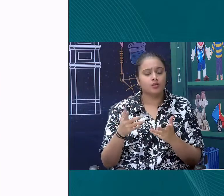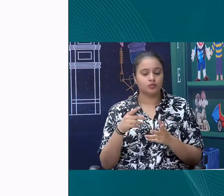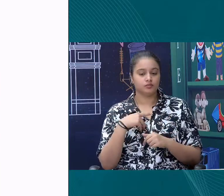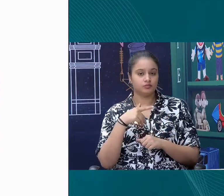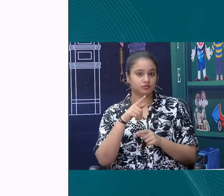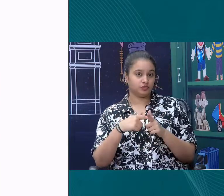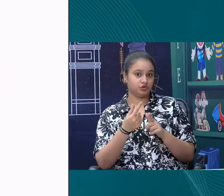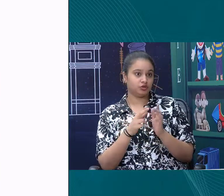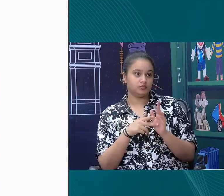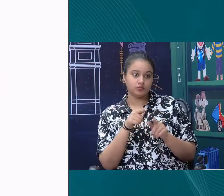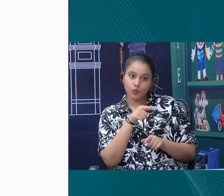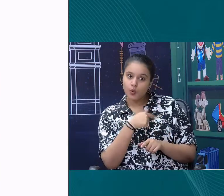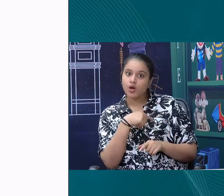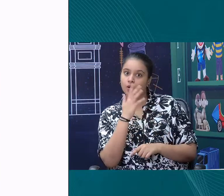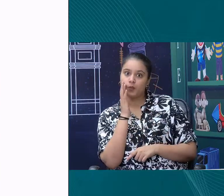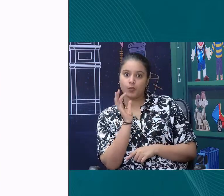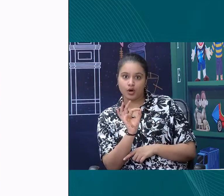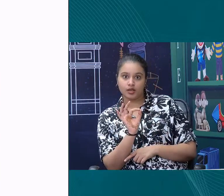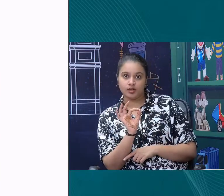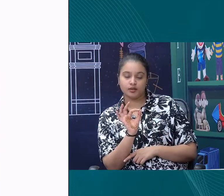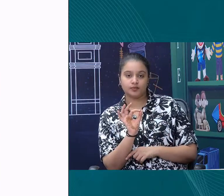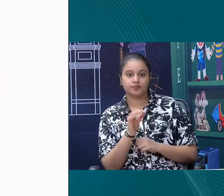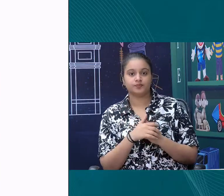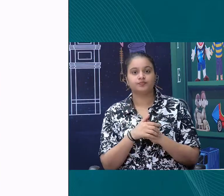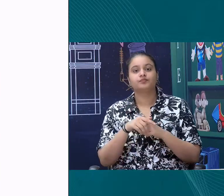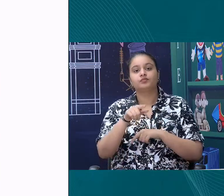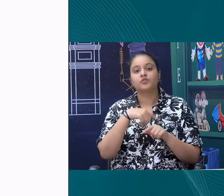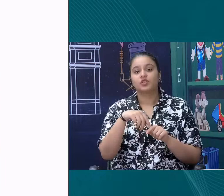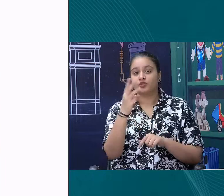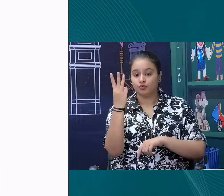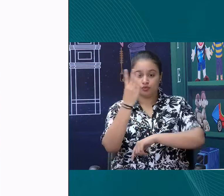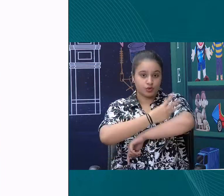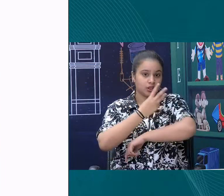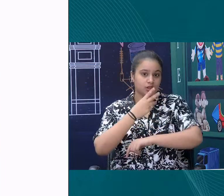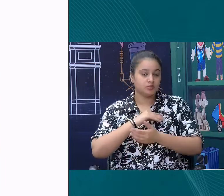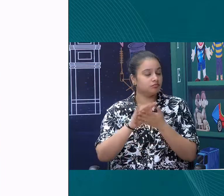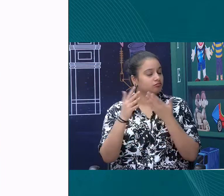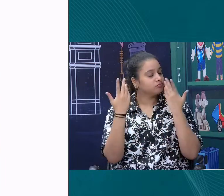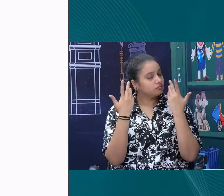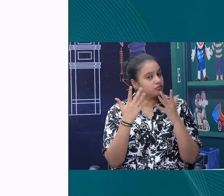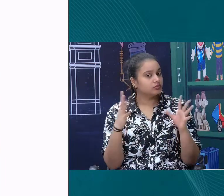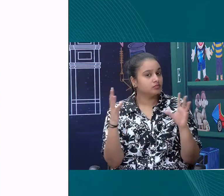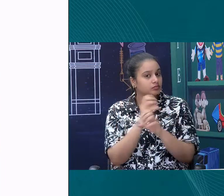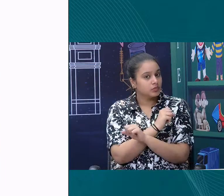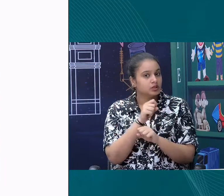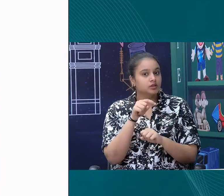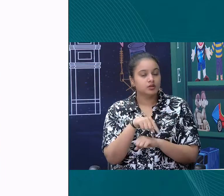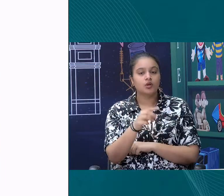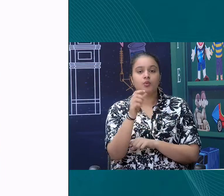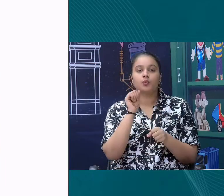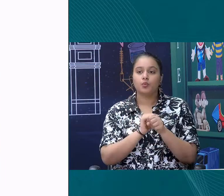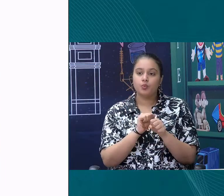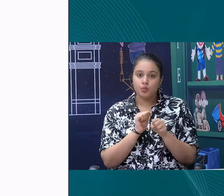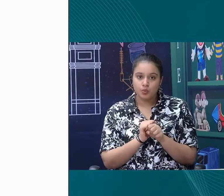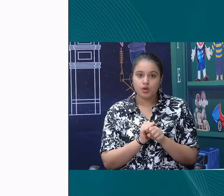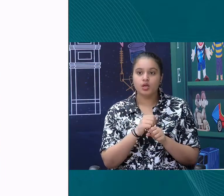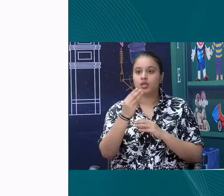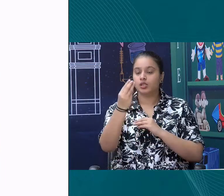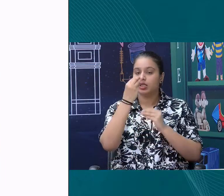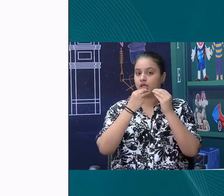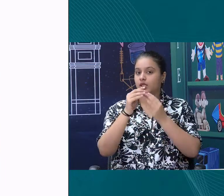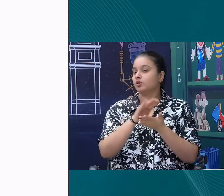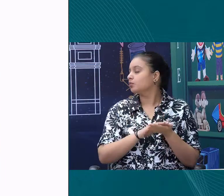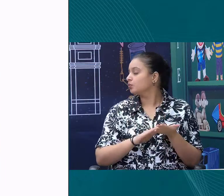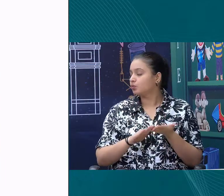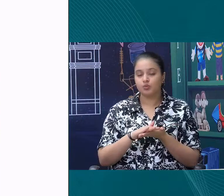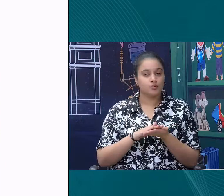purpose, said the Jinn. All because you missed those 3 days, you will be able to work now for 3 days without eating,